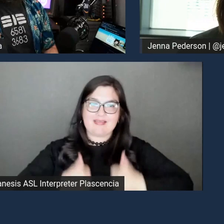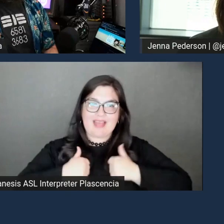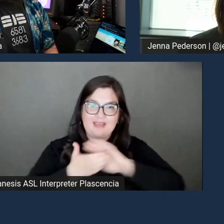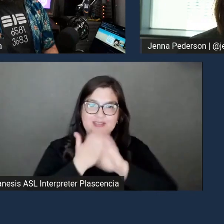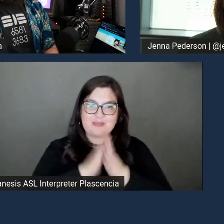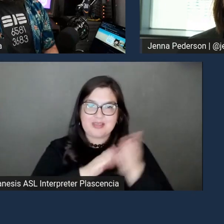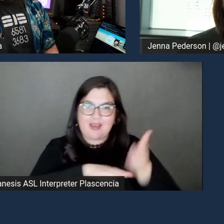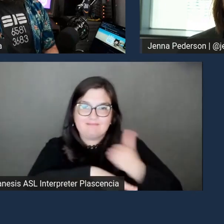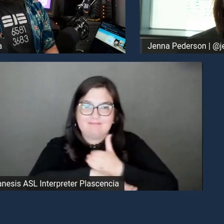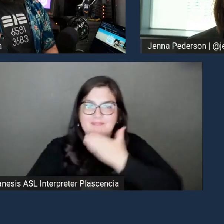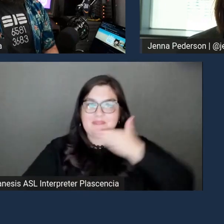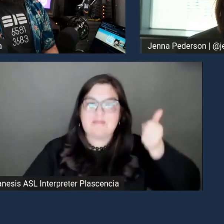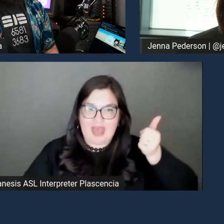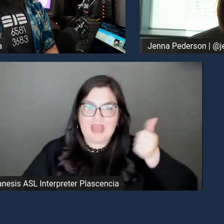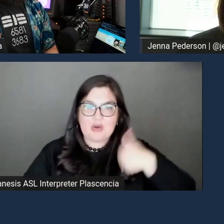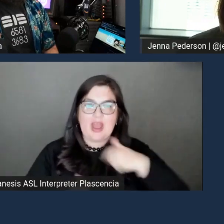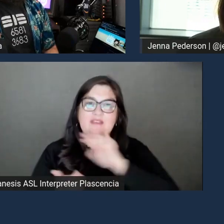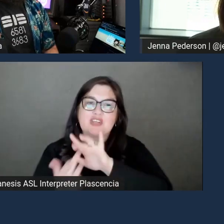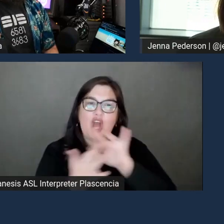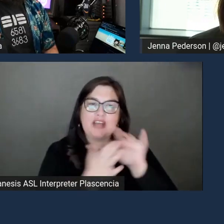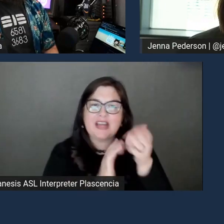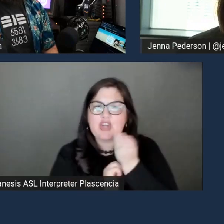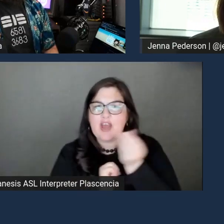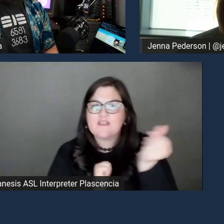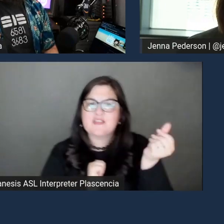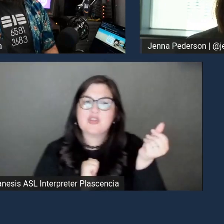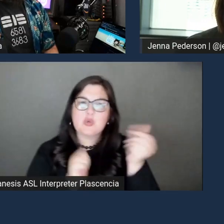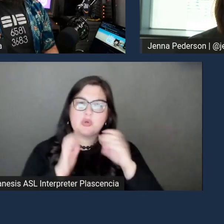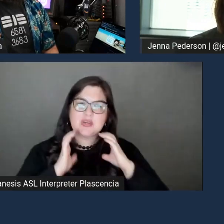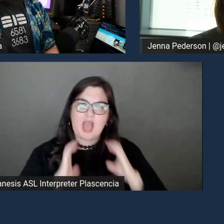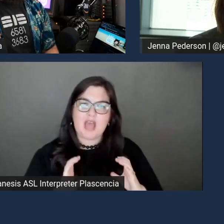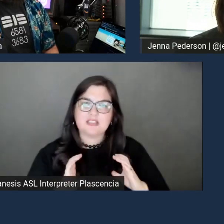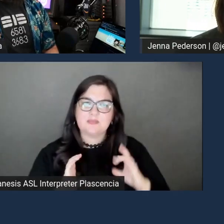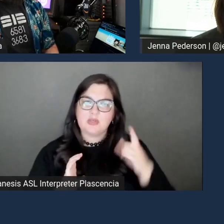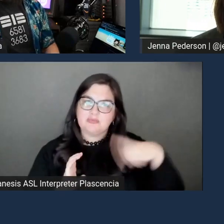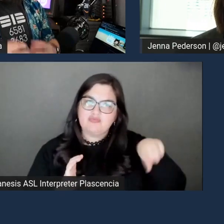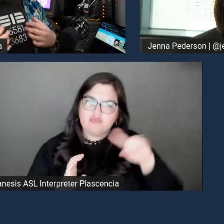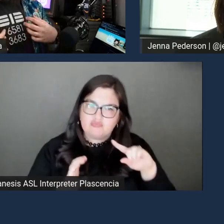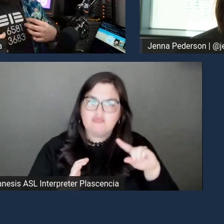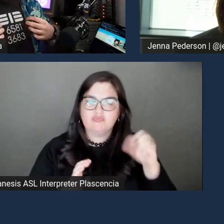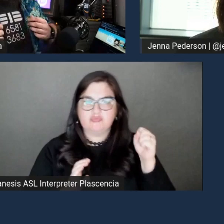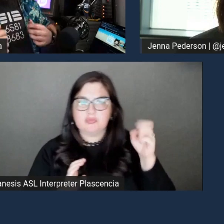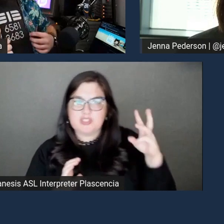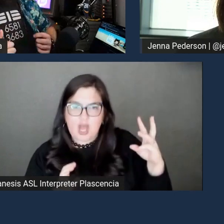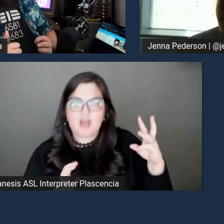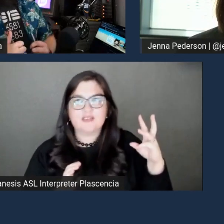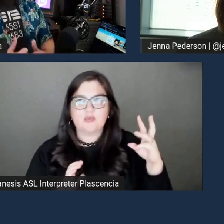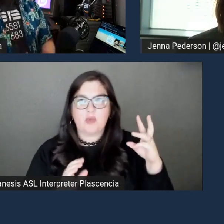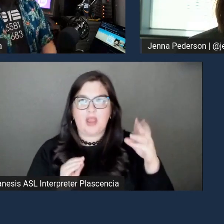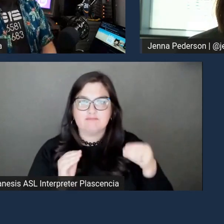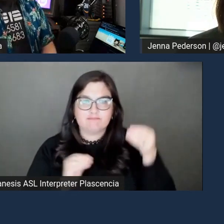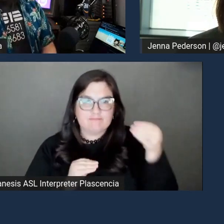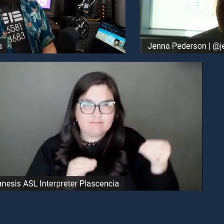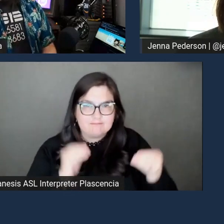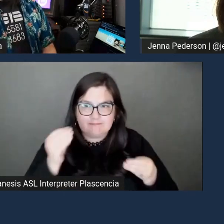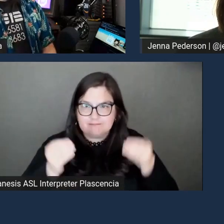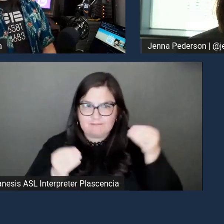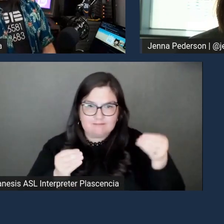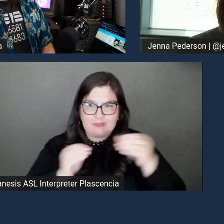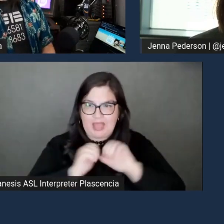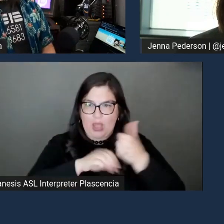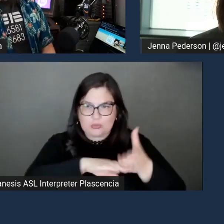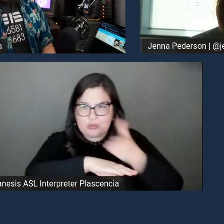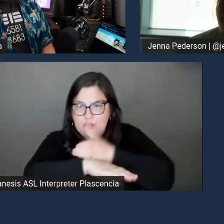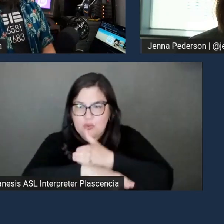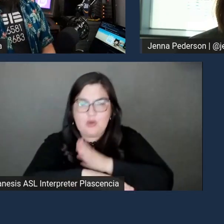of customers about who are now, I guess, international, right? And their software crosses boundaries. And so now they can think about improving the